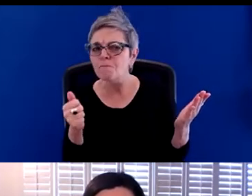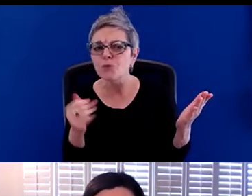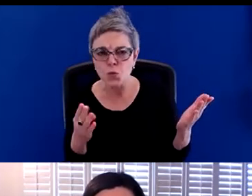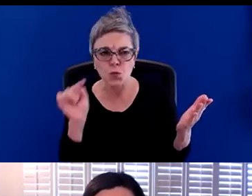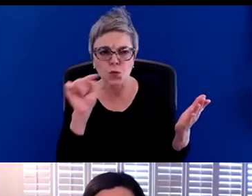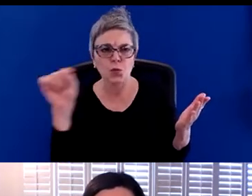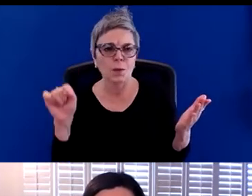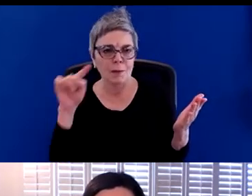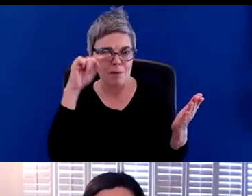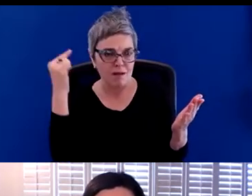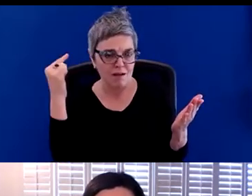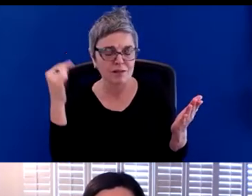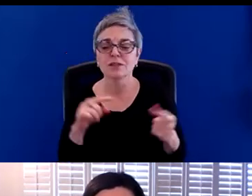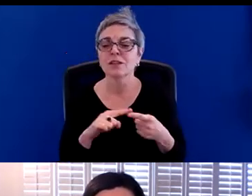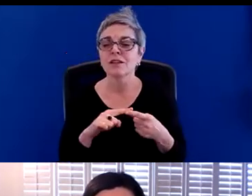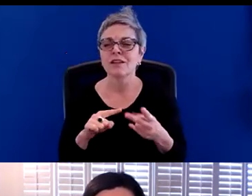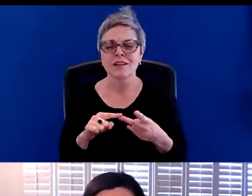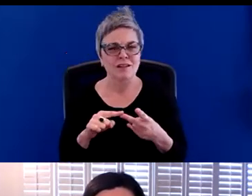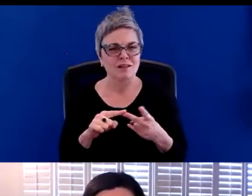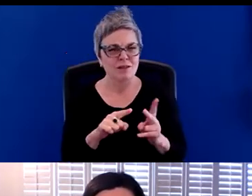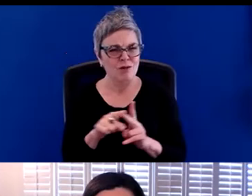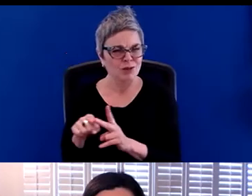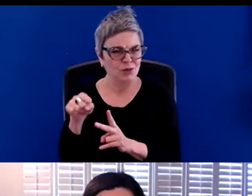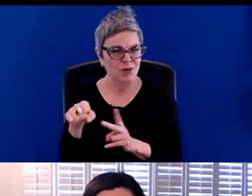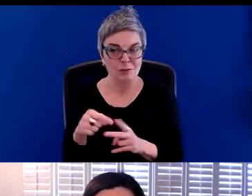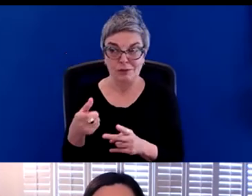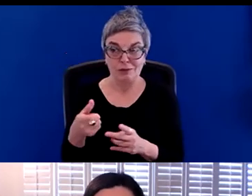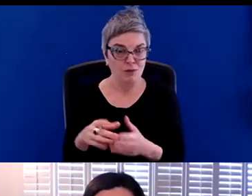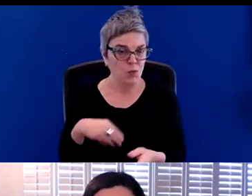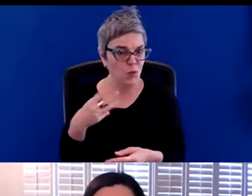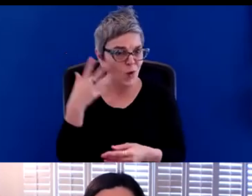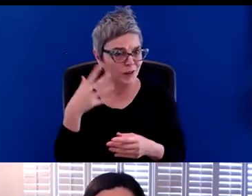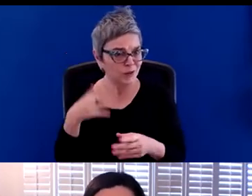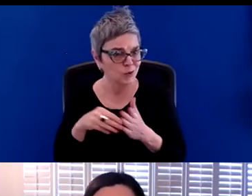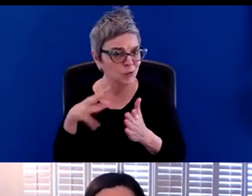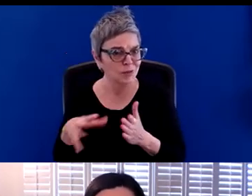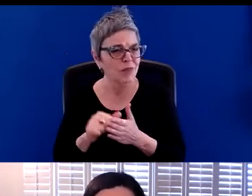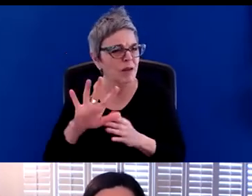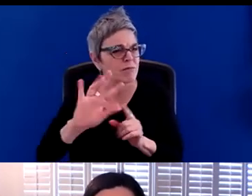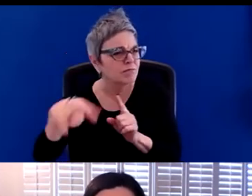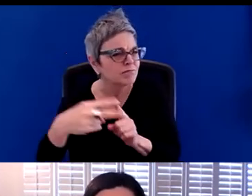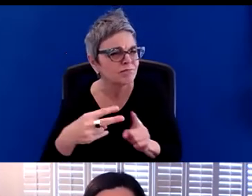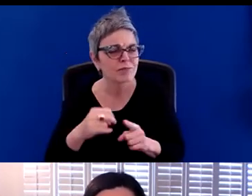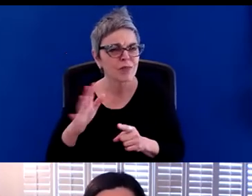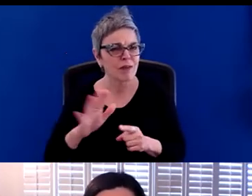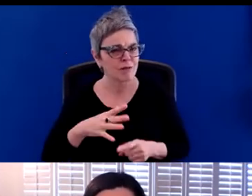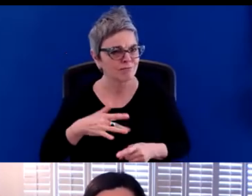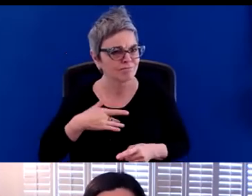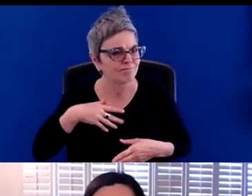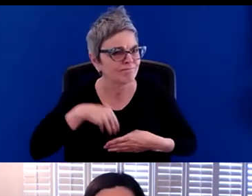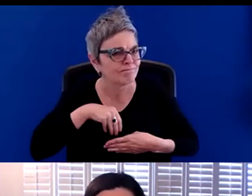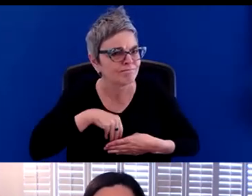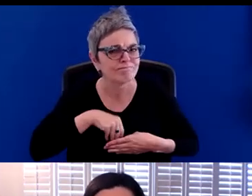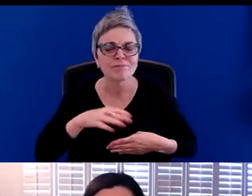And then I wondered too, for the students who were white, it's like, well, what do they take from it? It's like, how do they look at these things? What are the perspectives that are going to come out of